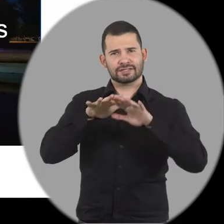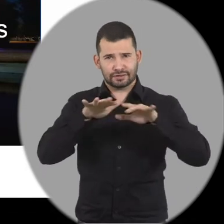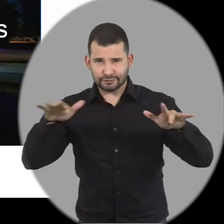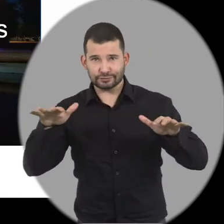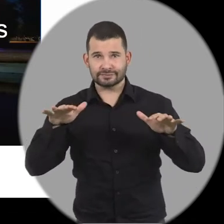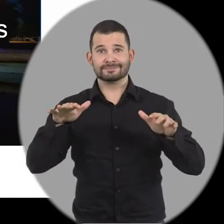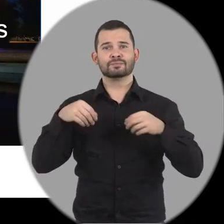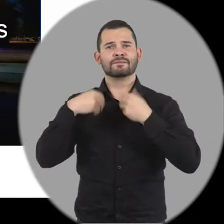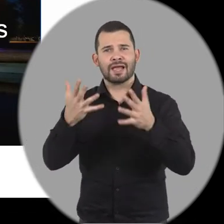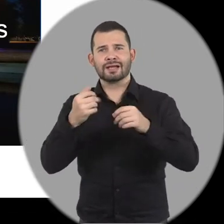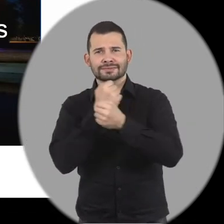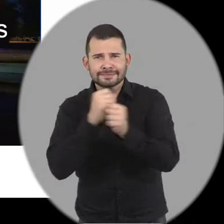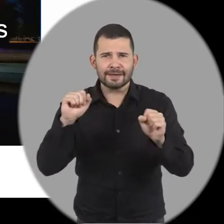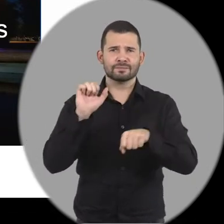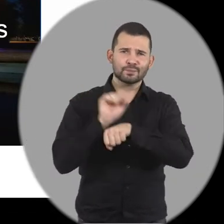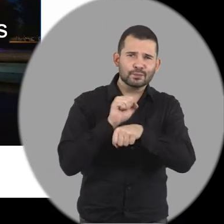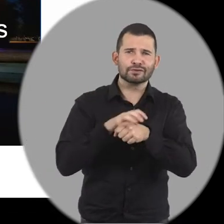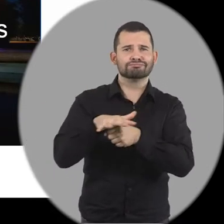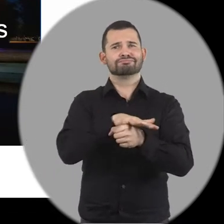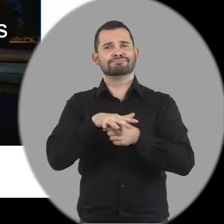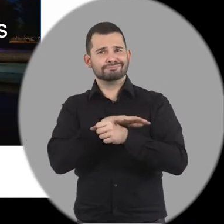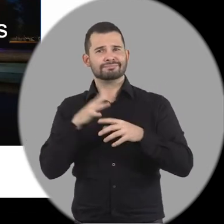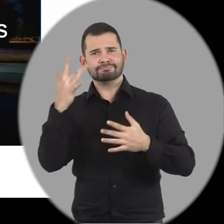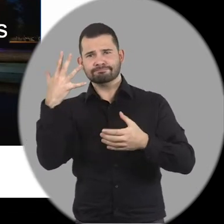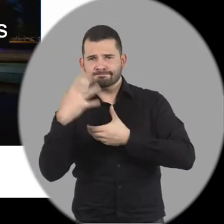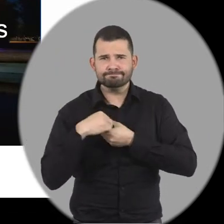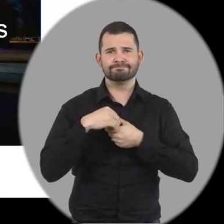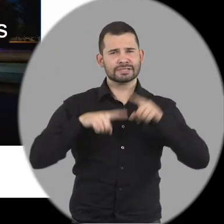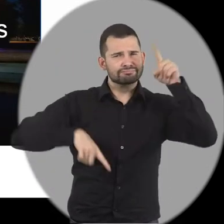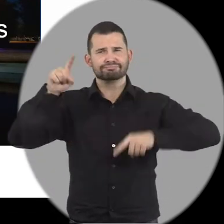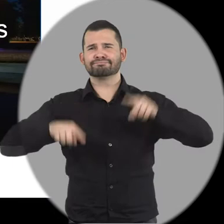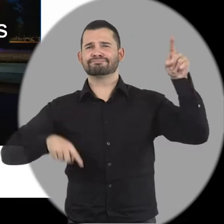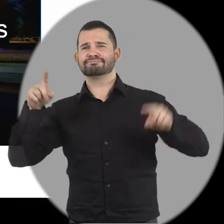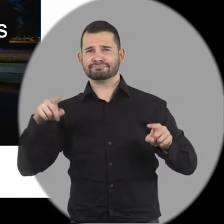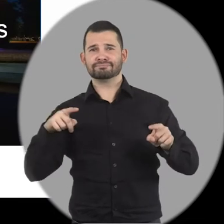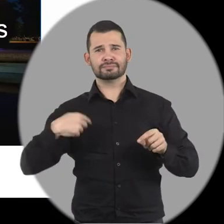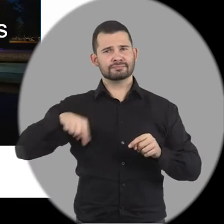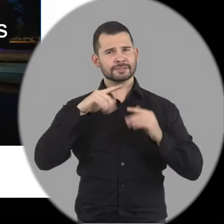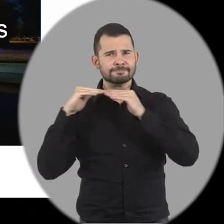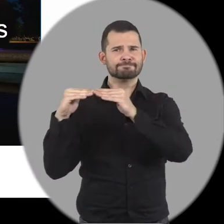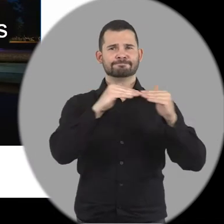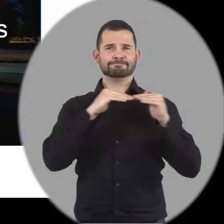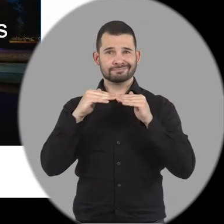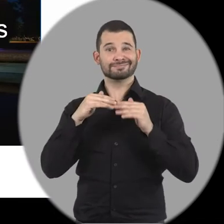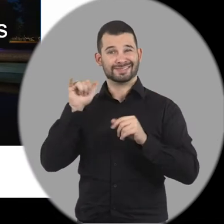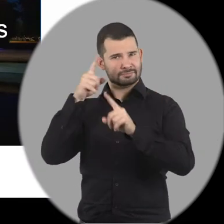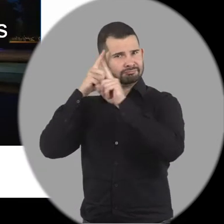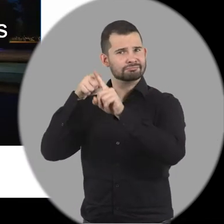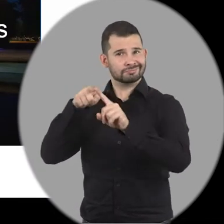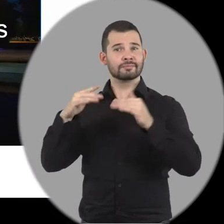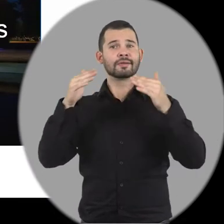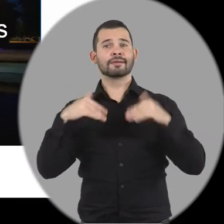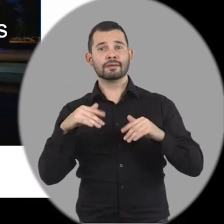a safe and welcoming workplace that embraces and celebrates our differences. This vision is where we aspire to be.